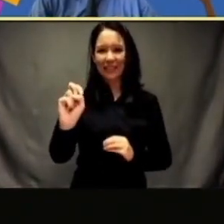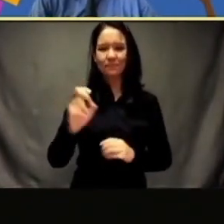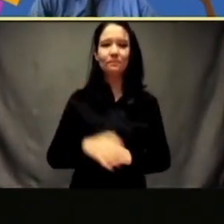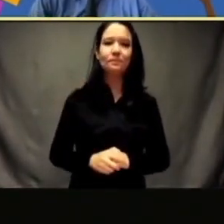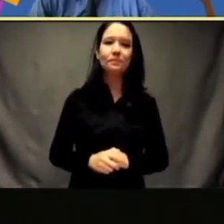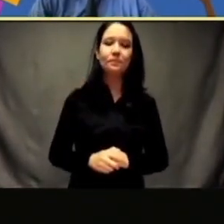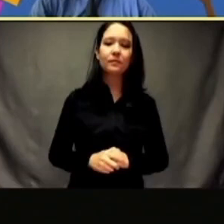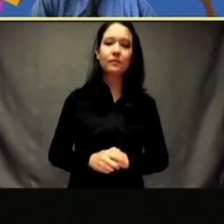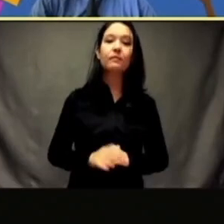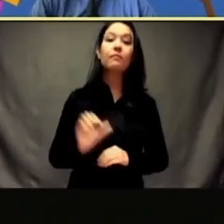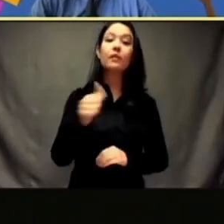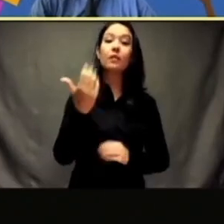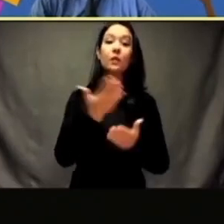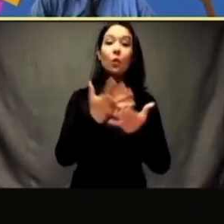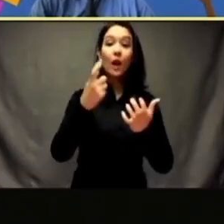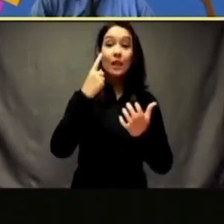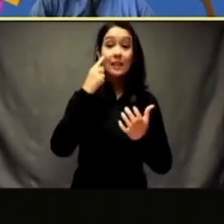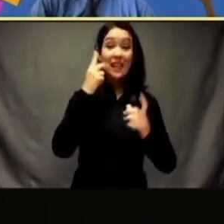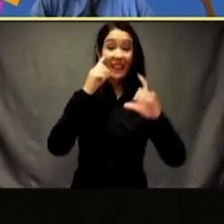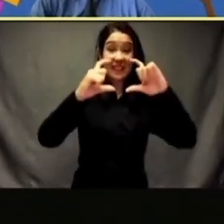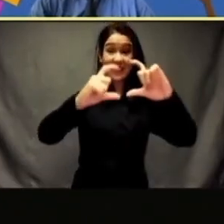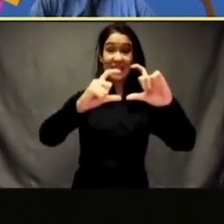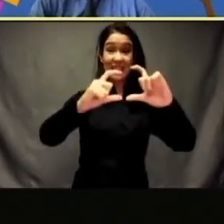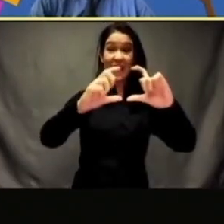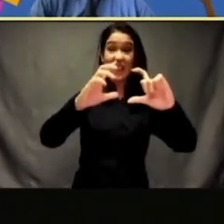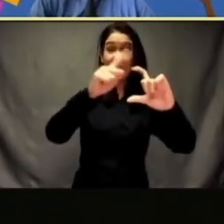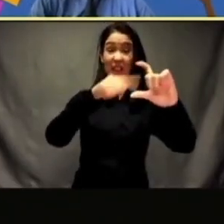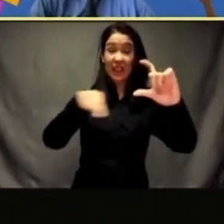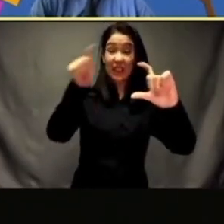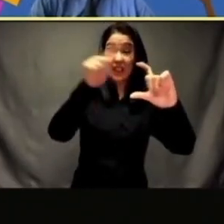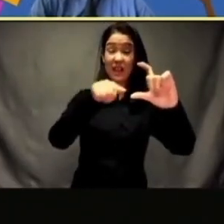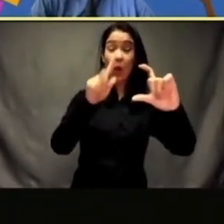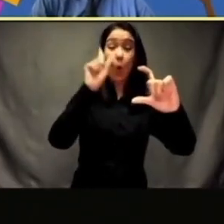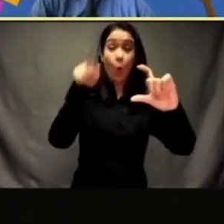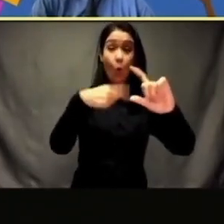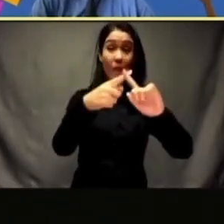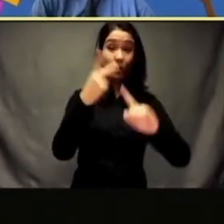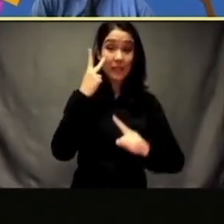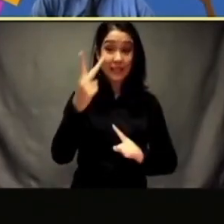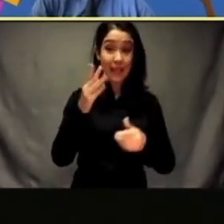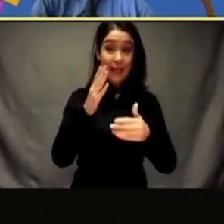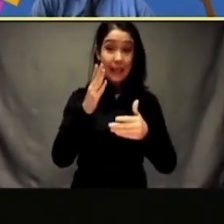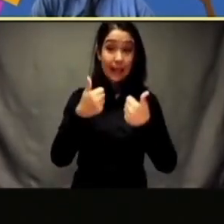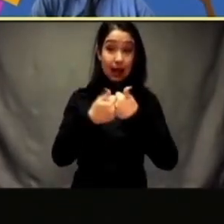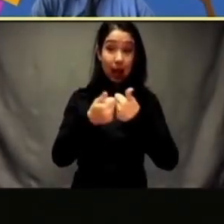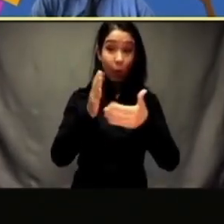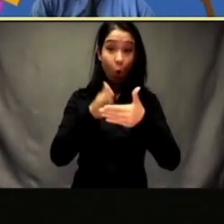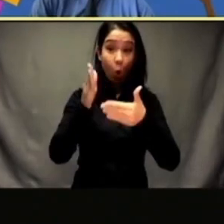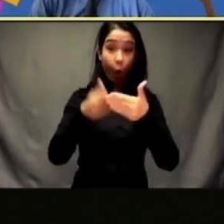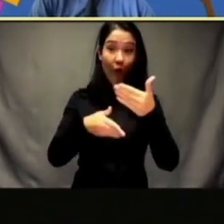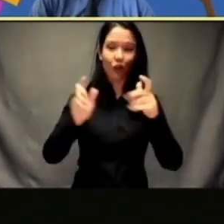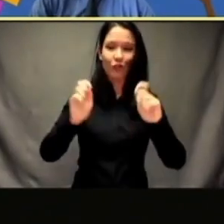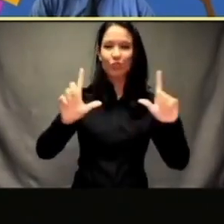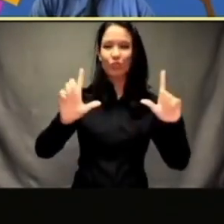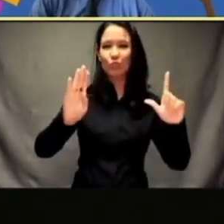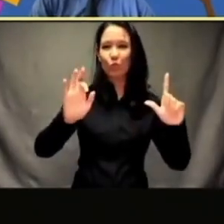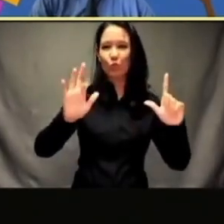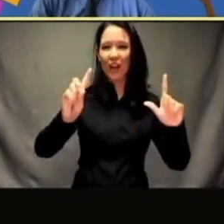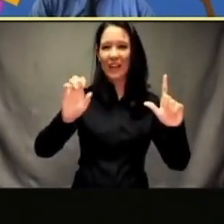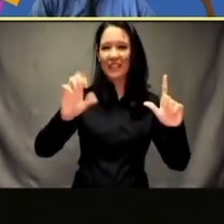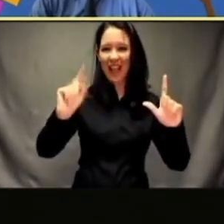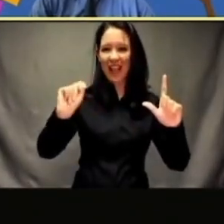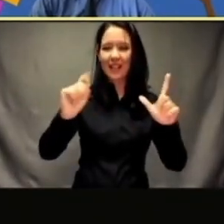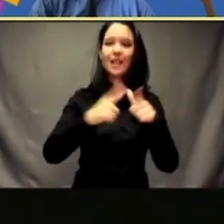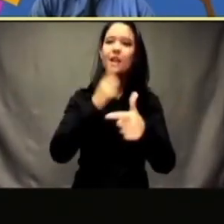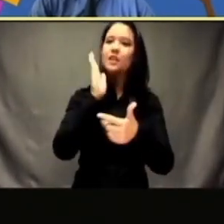things that I want you to notice here is that we added this code right here on the top where it says when receive game over, which is going to be a broadcast, then a stop